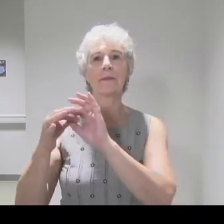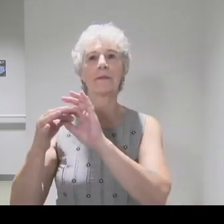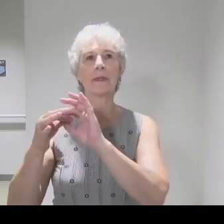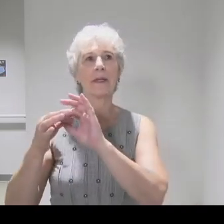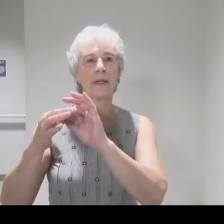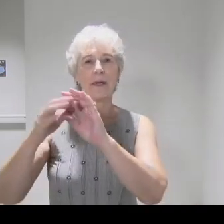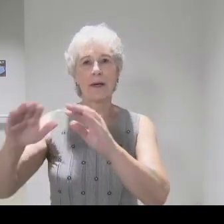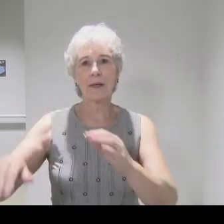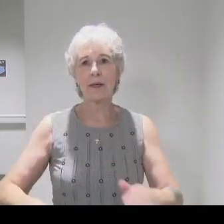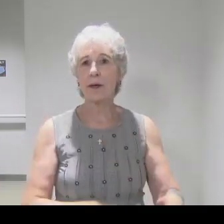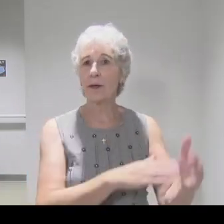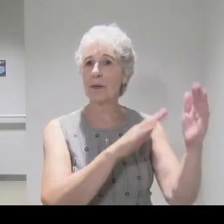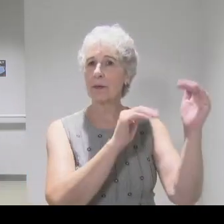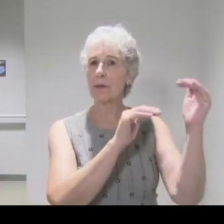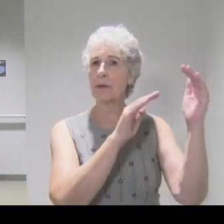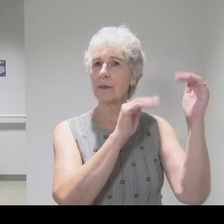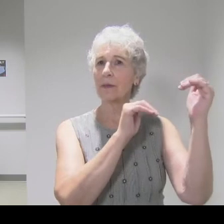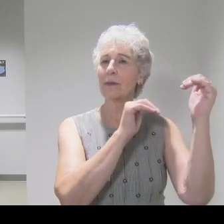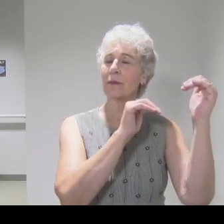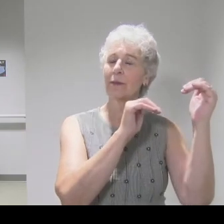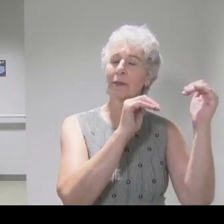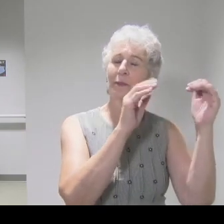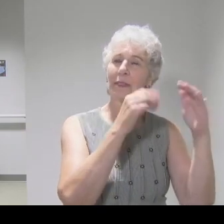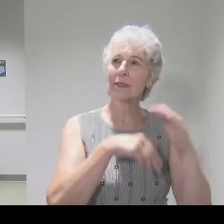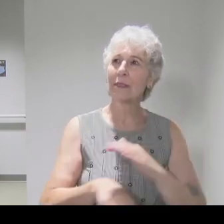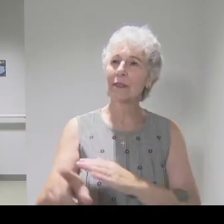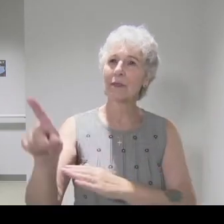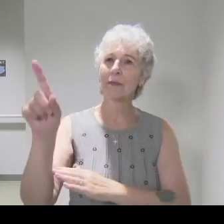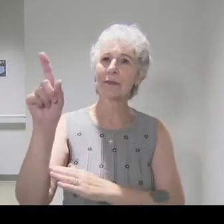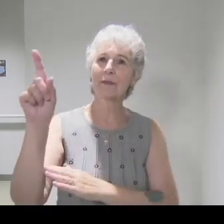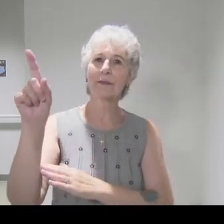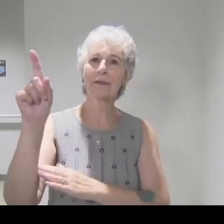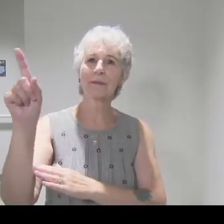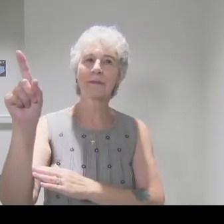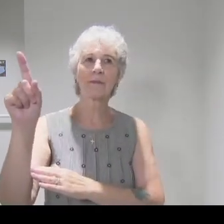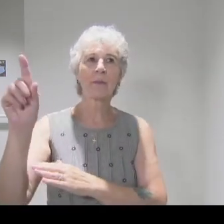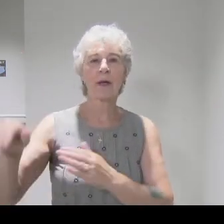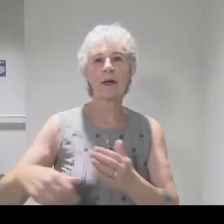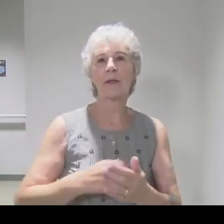Thank you.